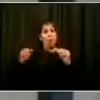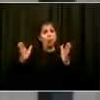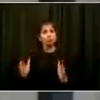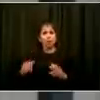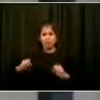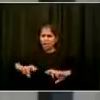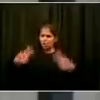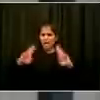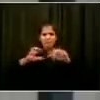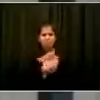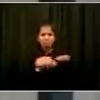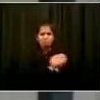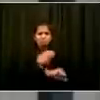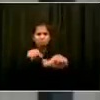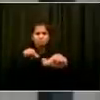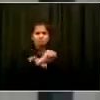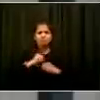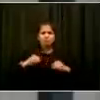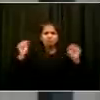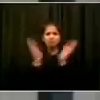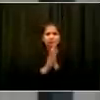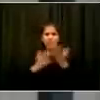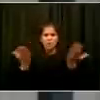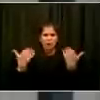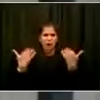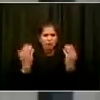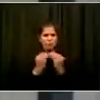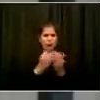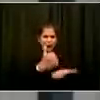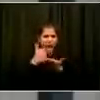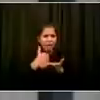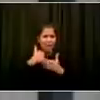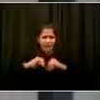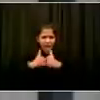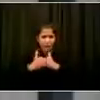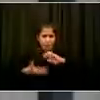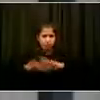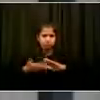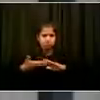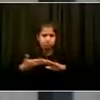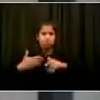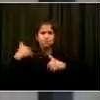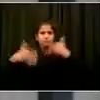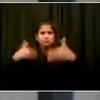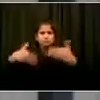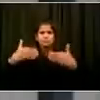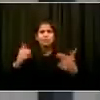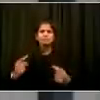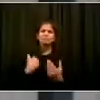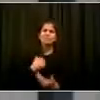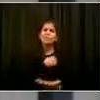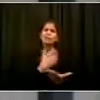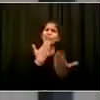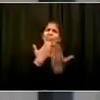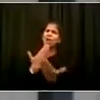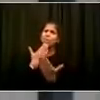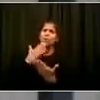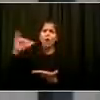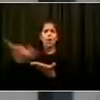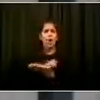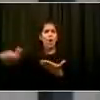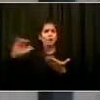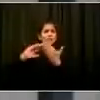forward-thinking mayor. We have agency commissioners like you, Commissioner Carroll, who will ensure that Black businesses